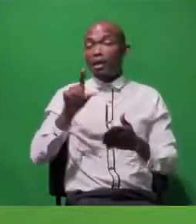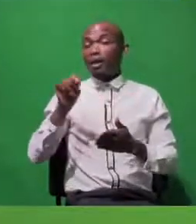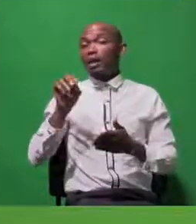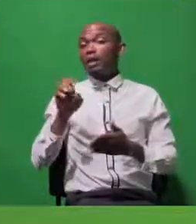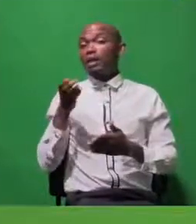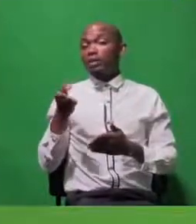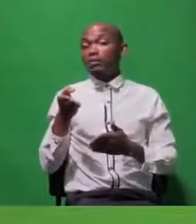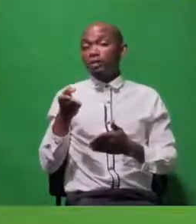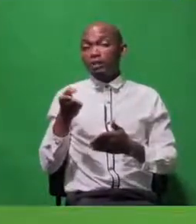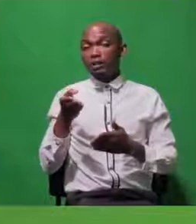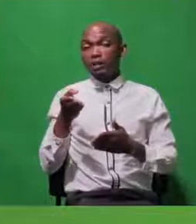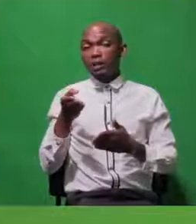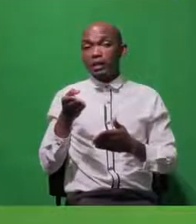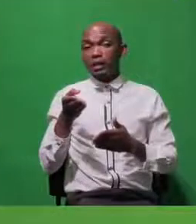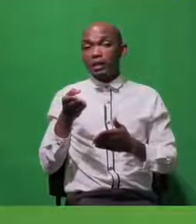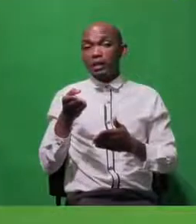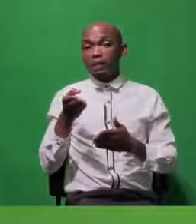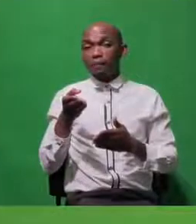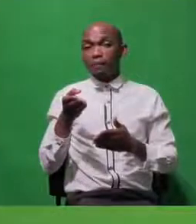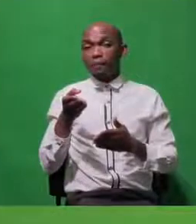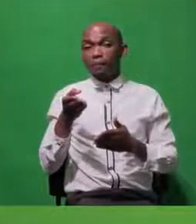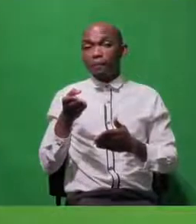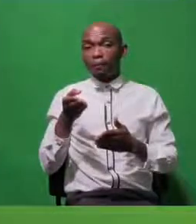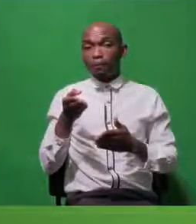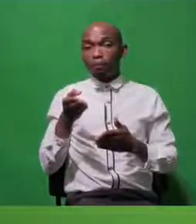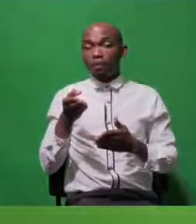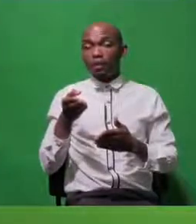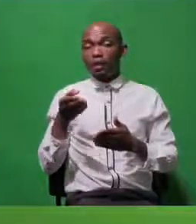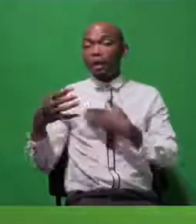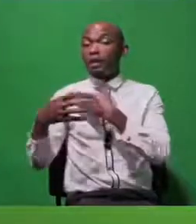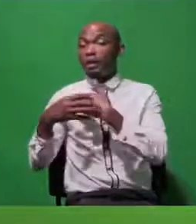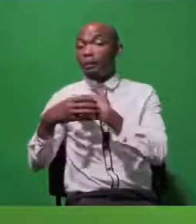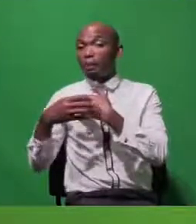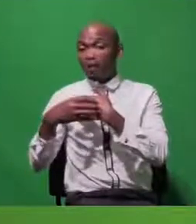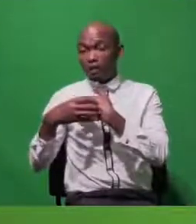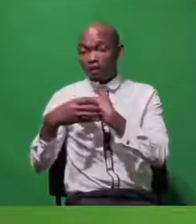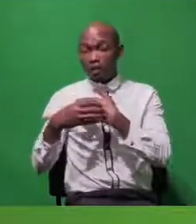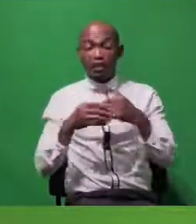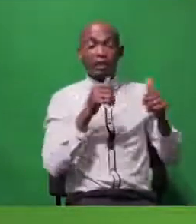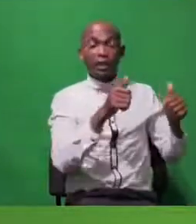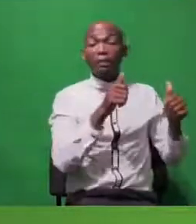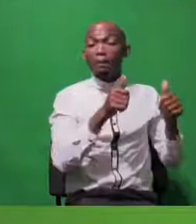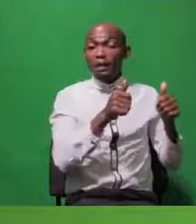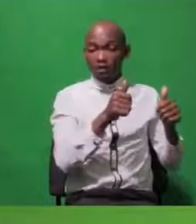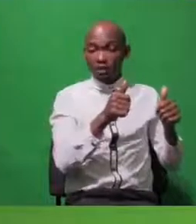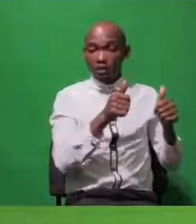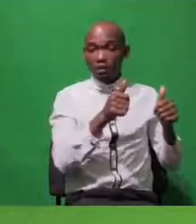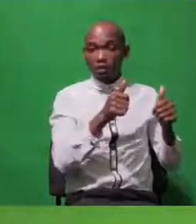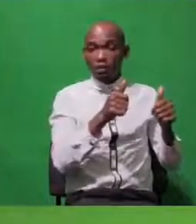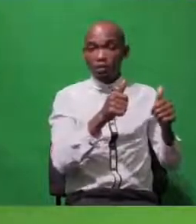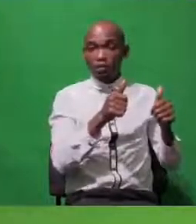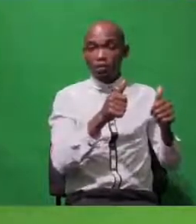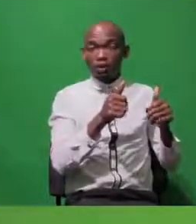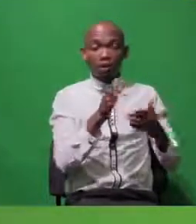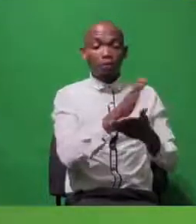the image or the position of the image depends on the positions of